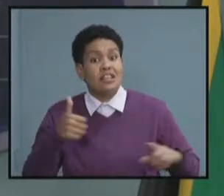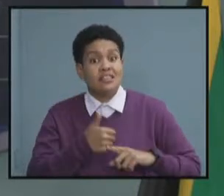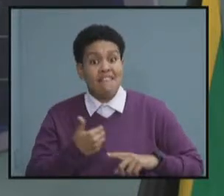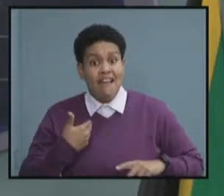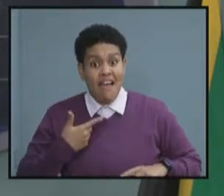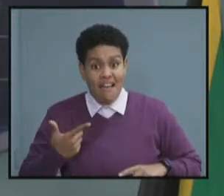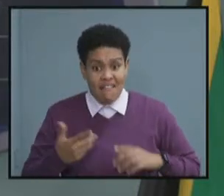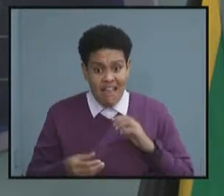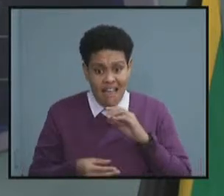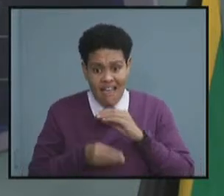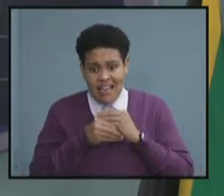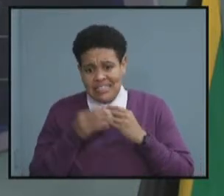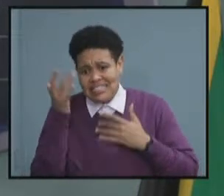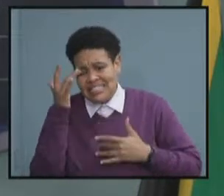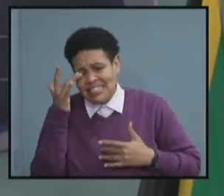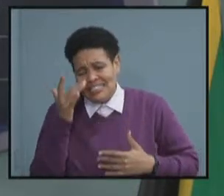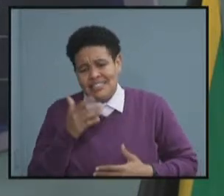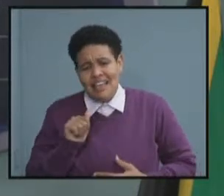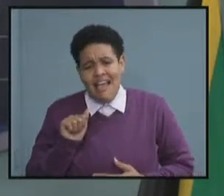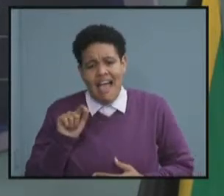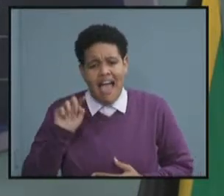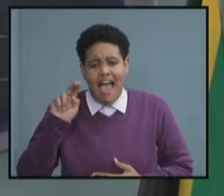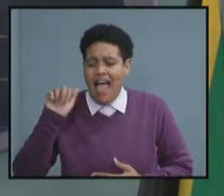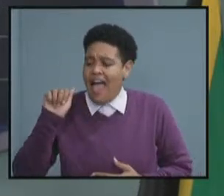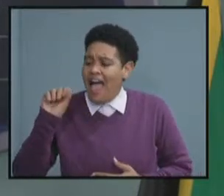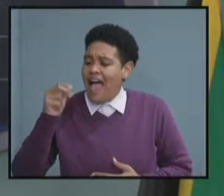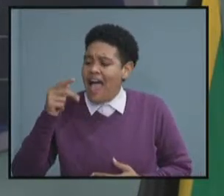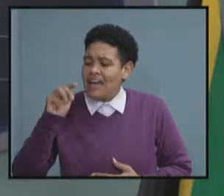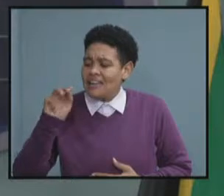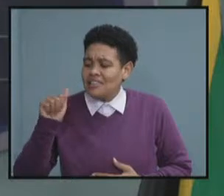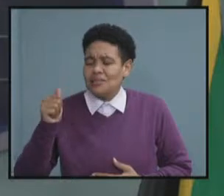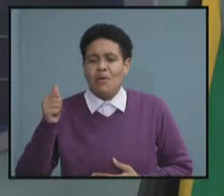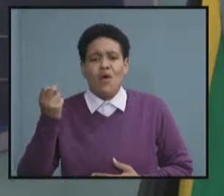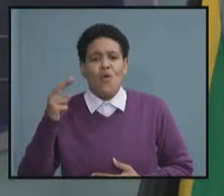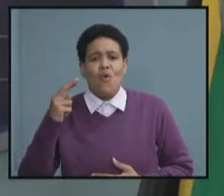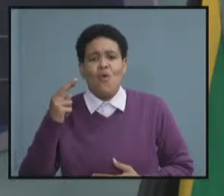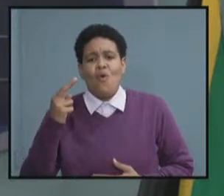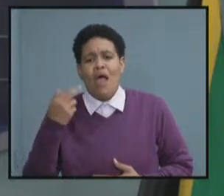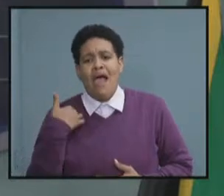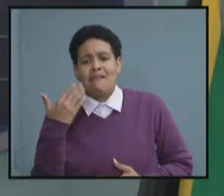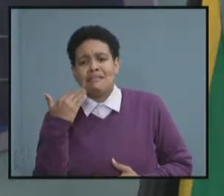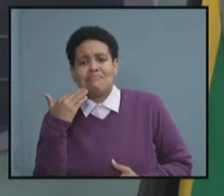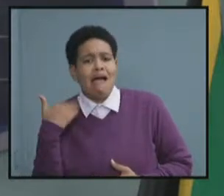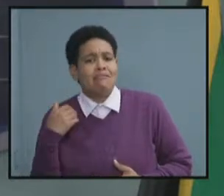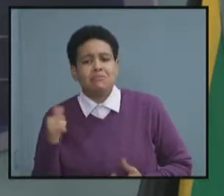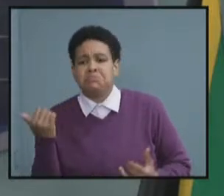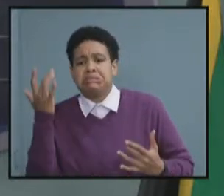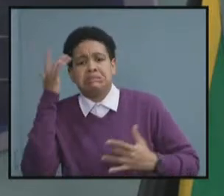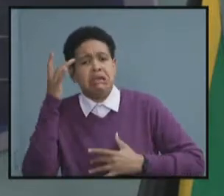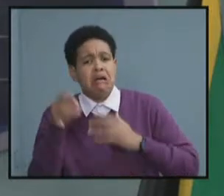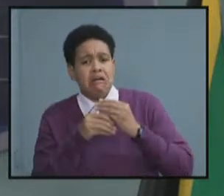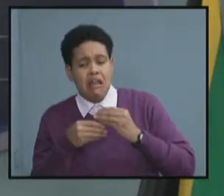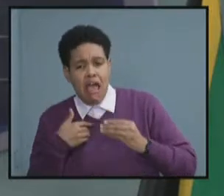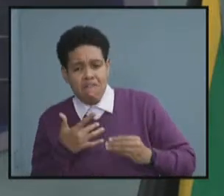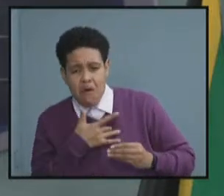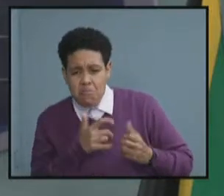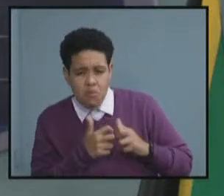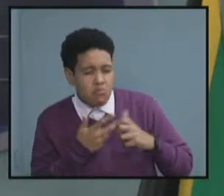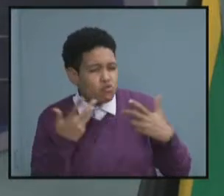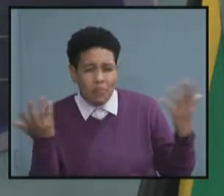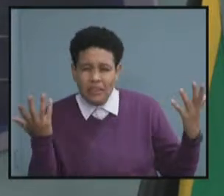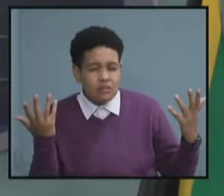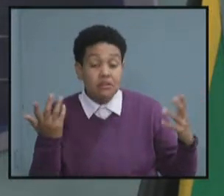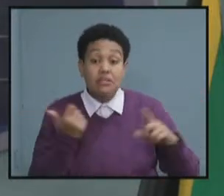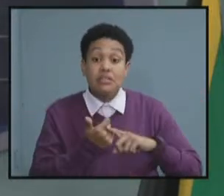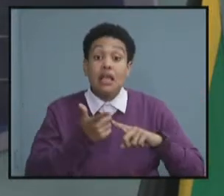an underlying condition or a special learning need, there would be provisions made to facilitate their learning